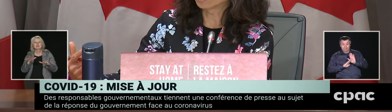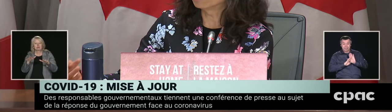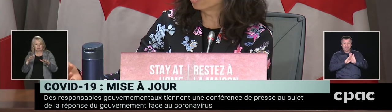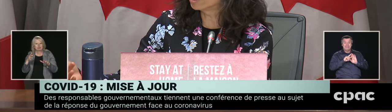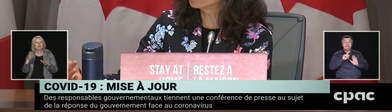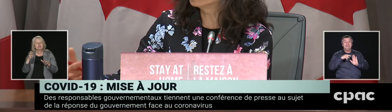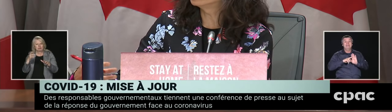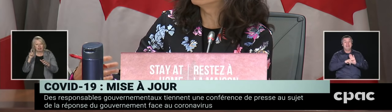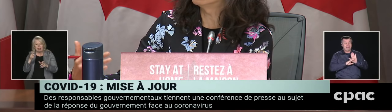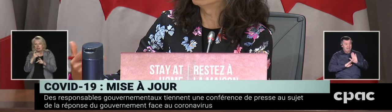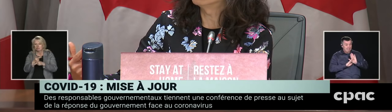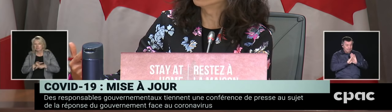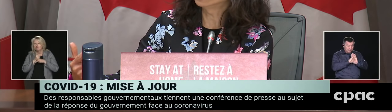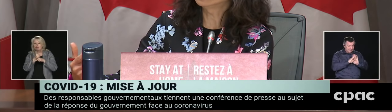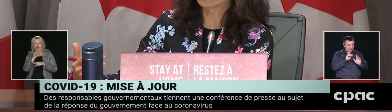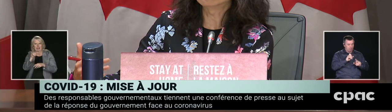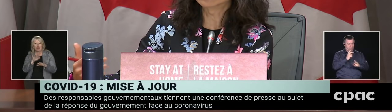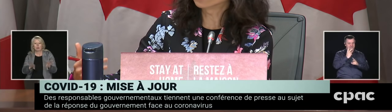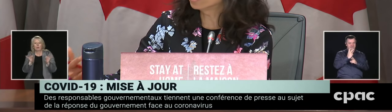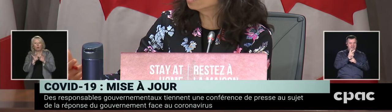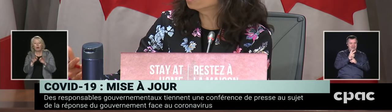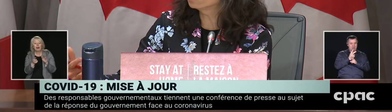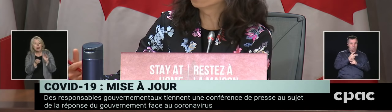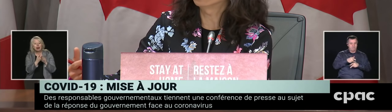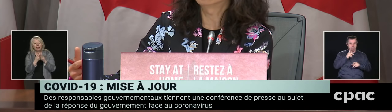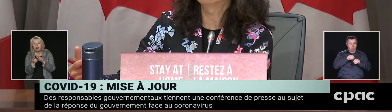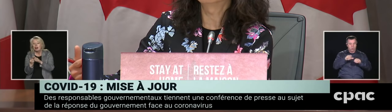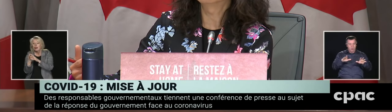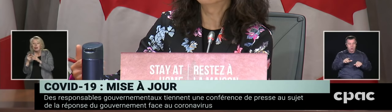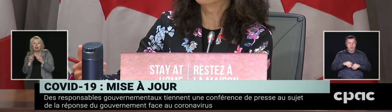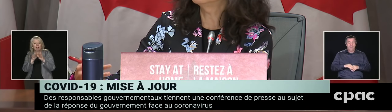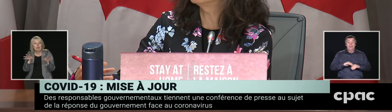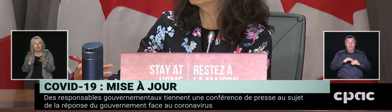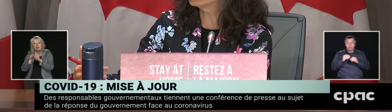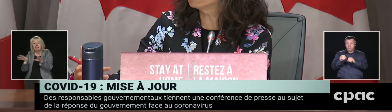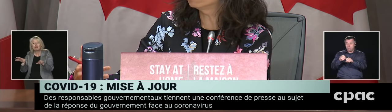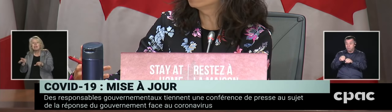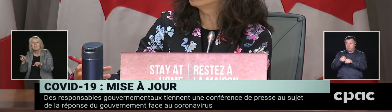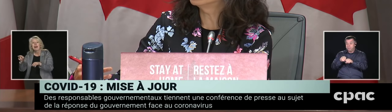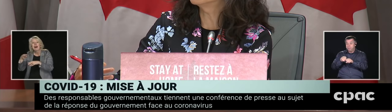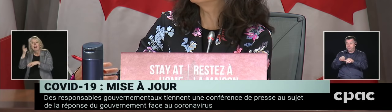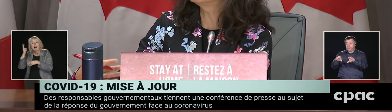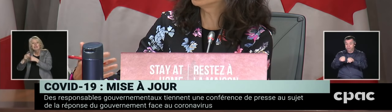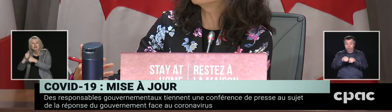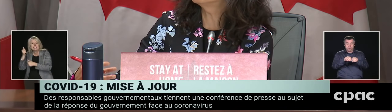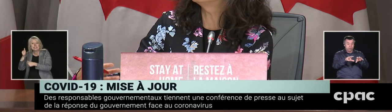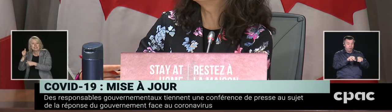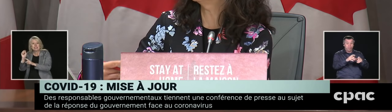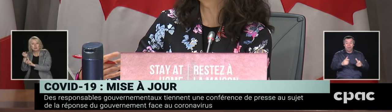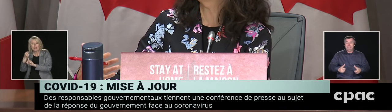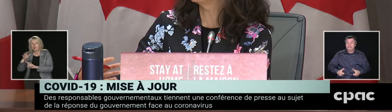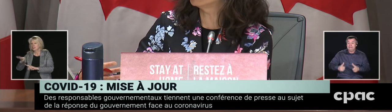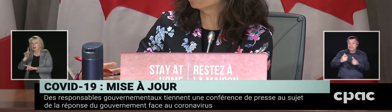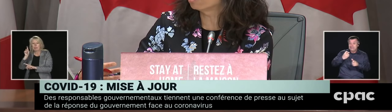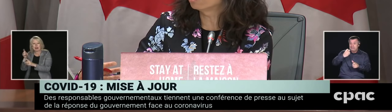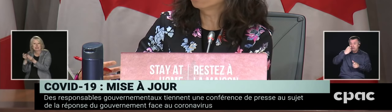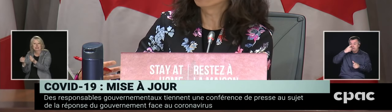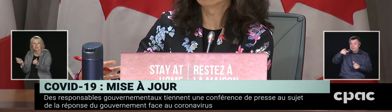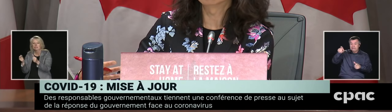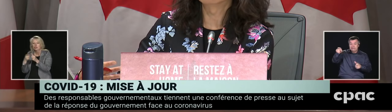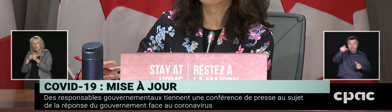of these outbreaks in these high-risk settings must be addressed. There must be plans to prevent